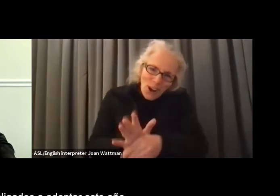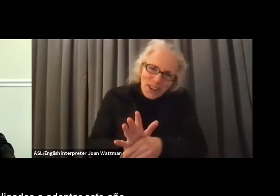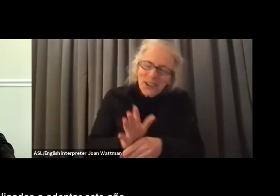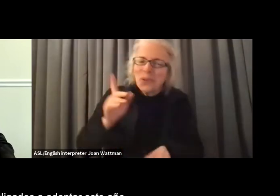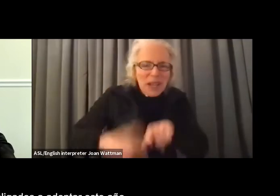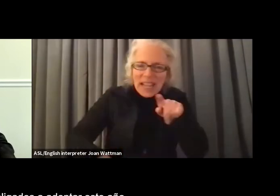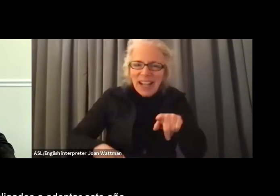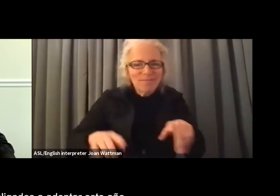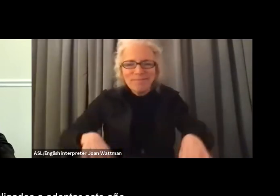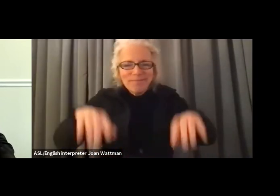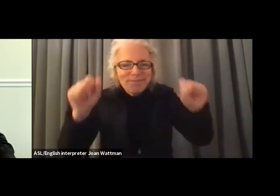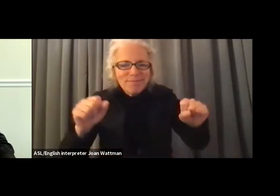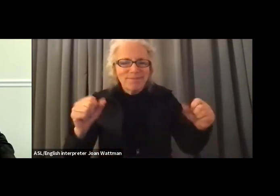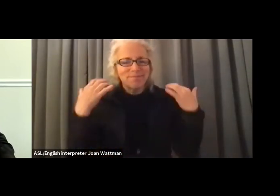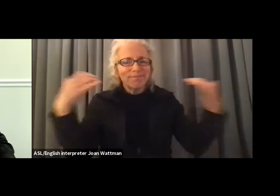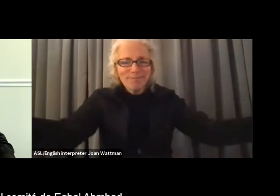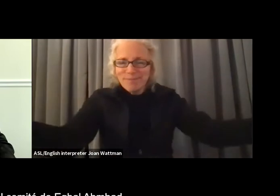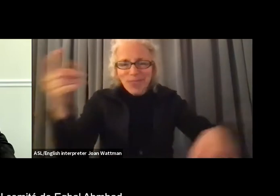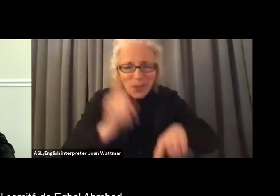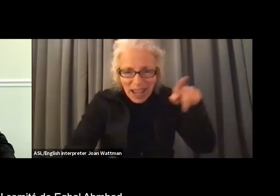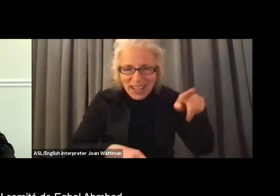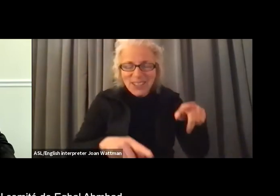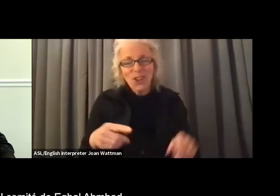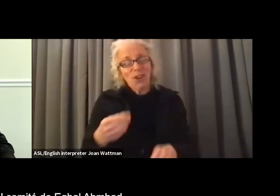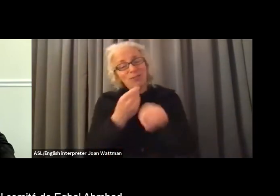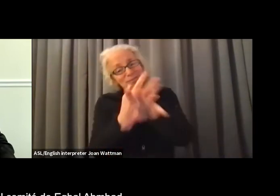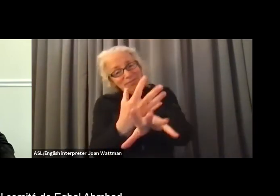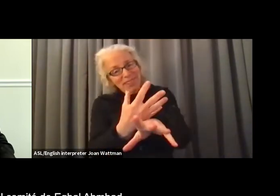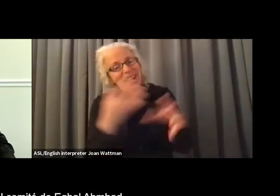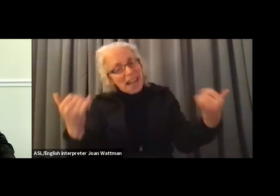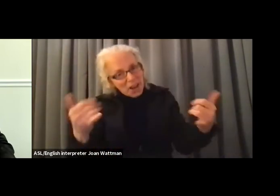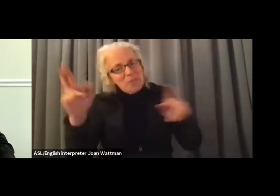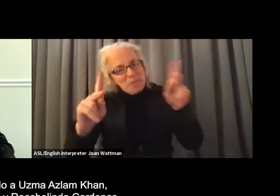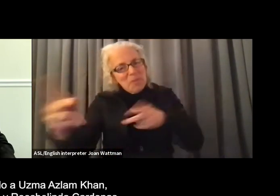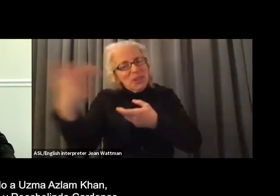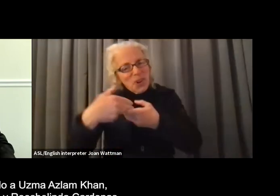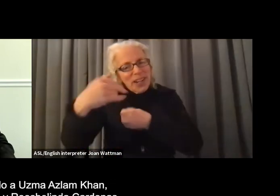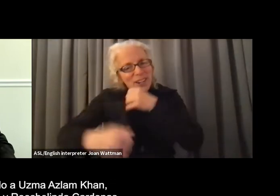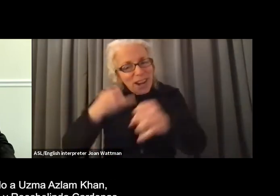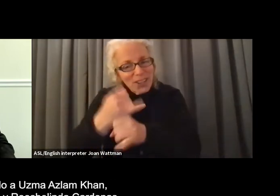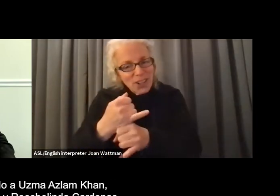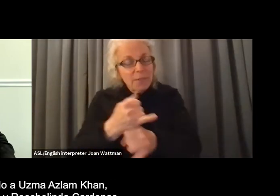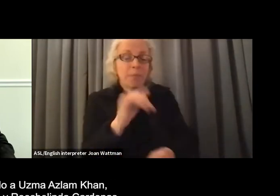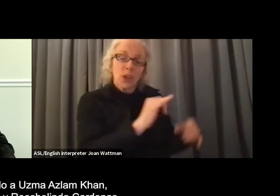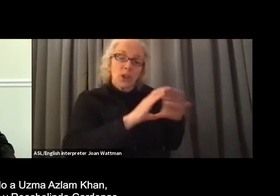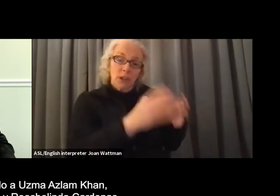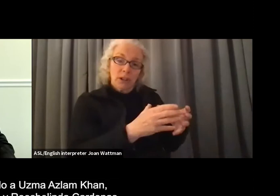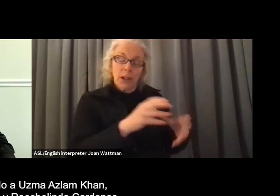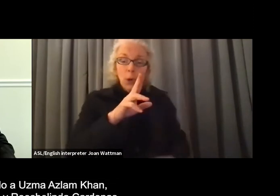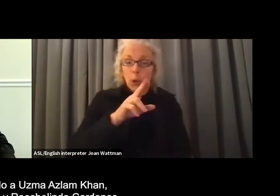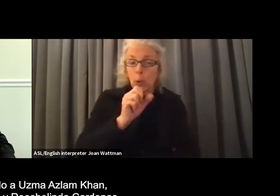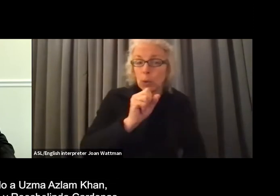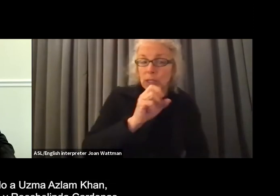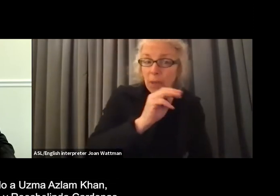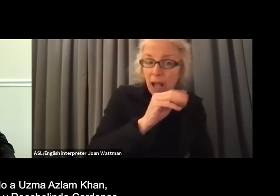compelled to adopt this year. I'm grateful to the Eqbal Ahmad Committee, including Uzma Aslam Khan,